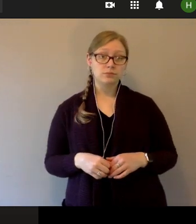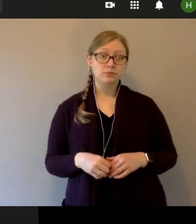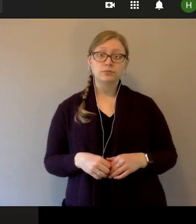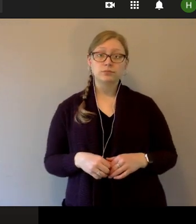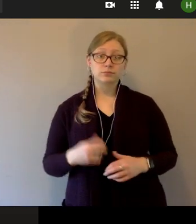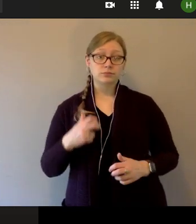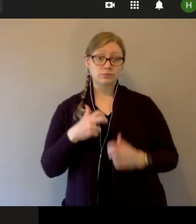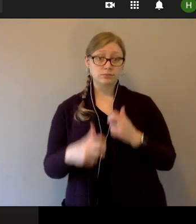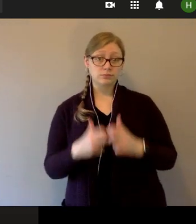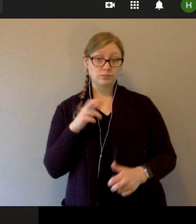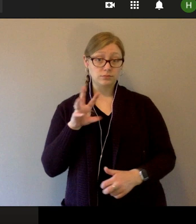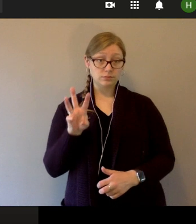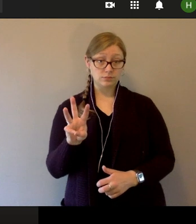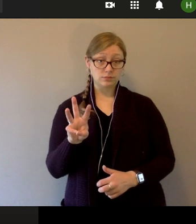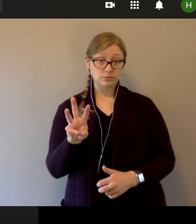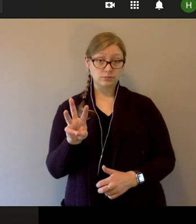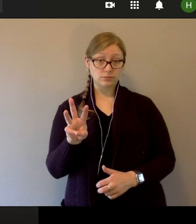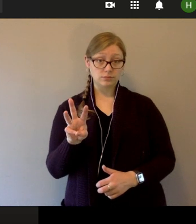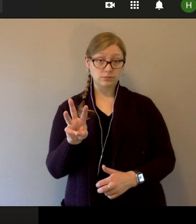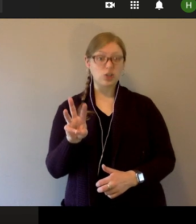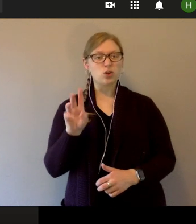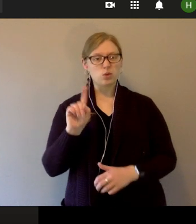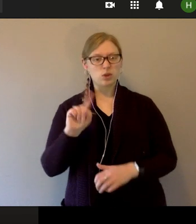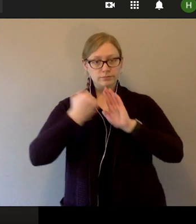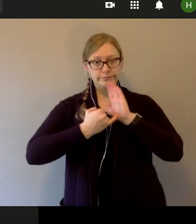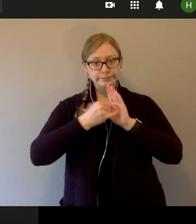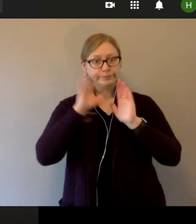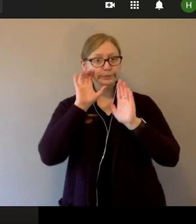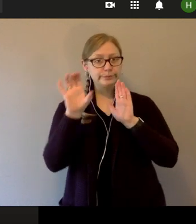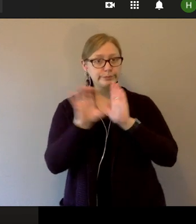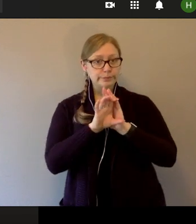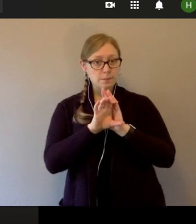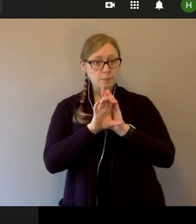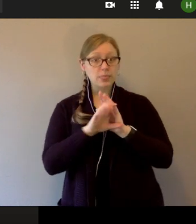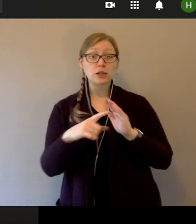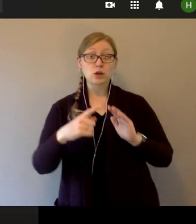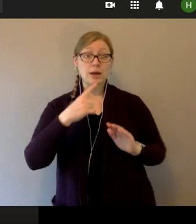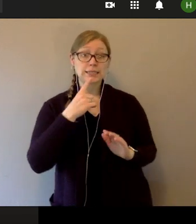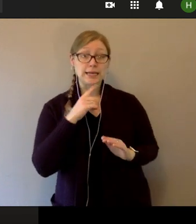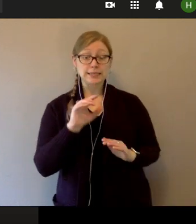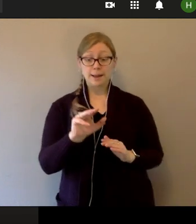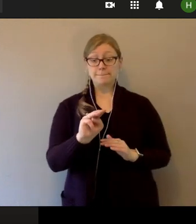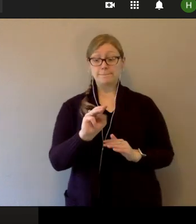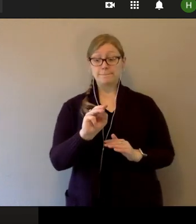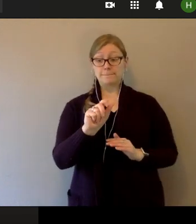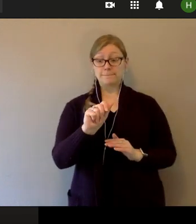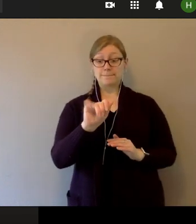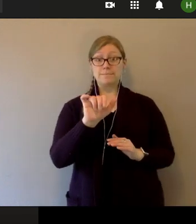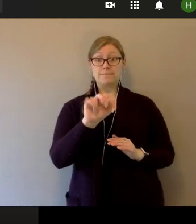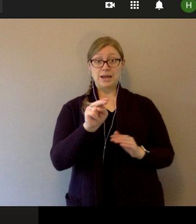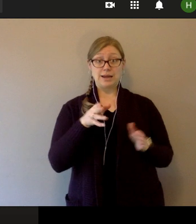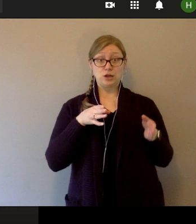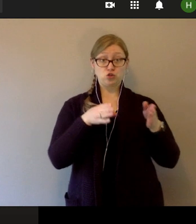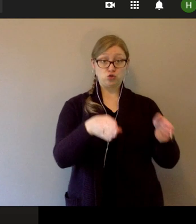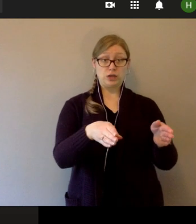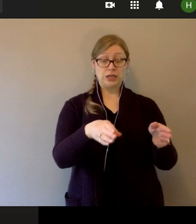problem 6, we got to make a picture. It says Main Street and State Street are perpendicular. So